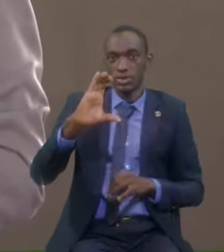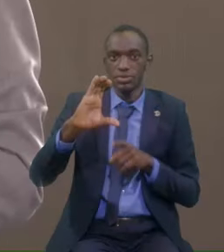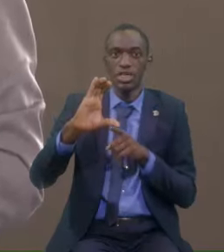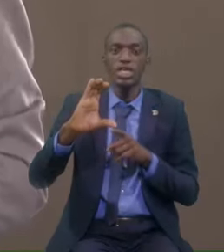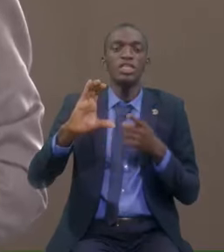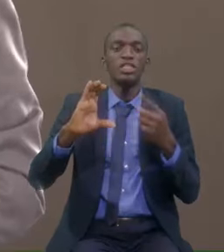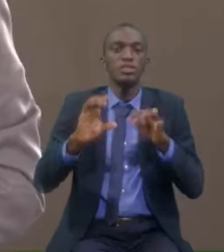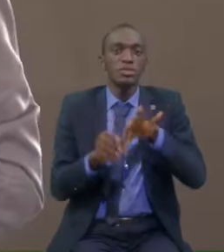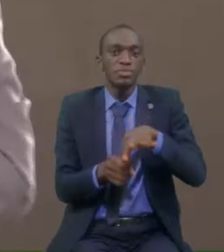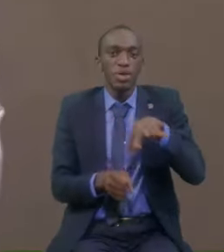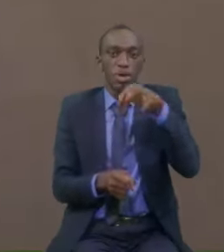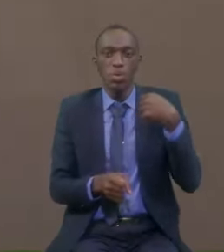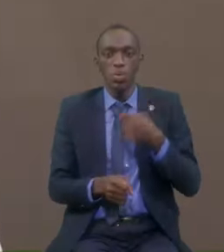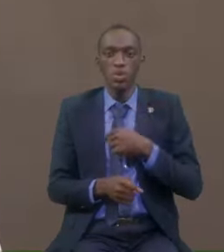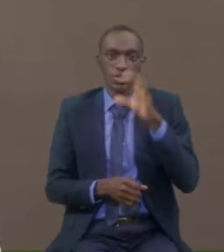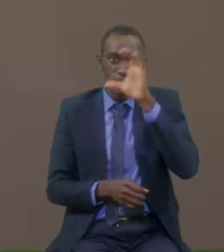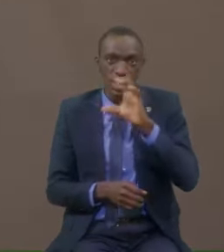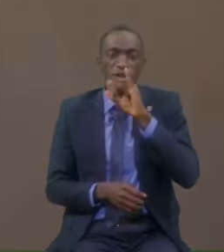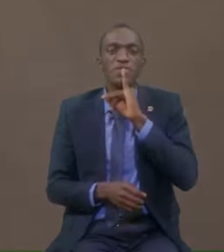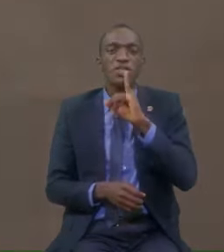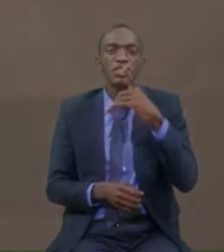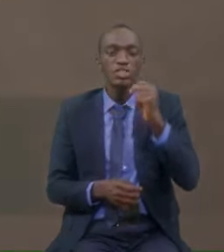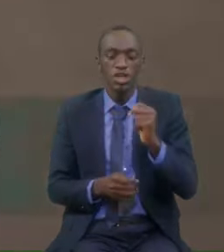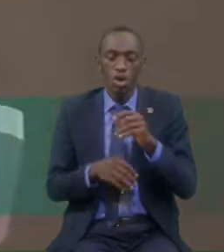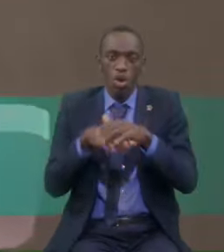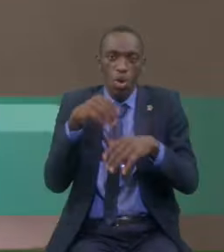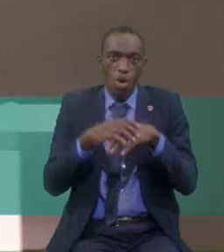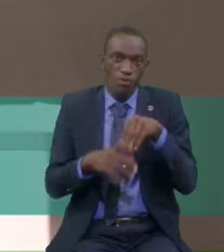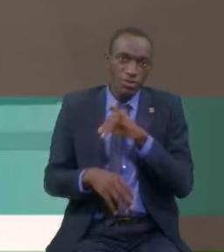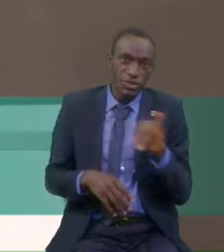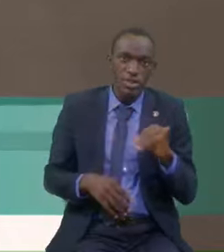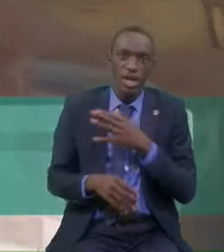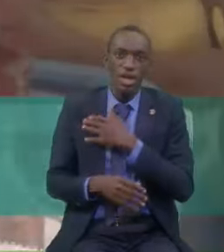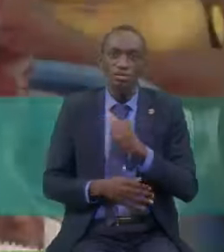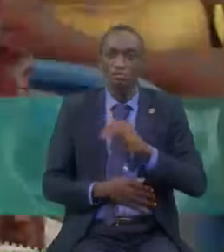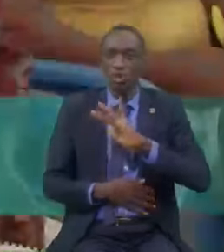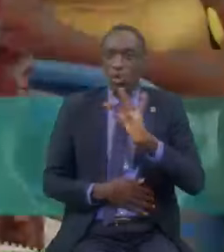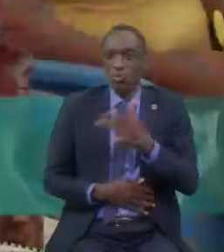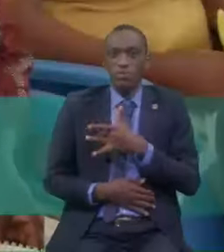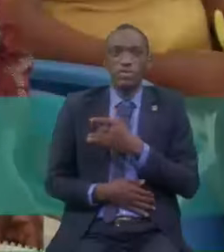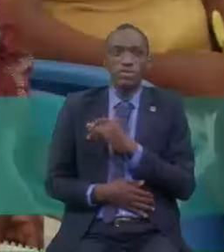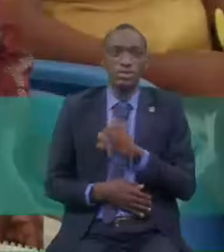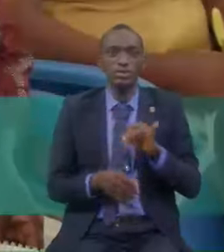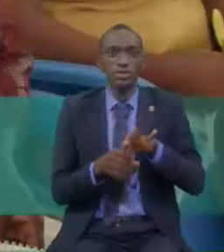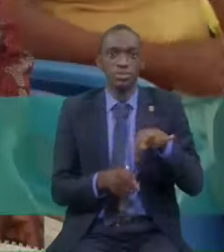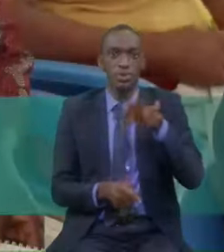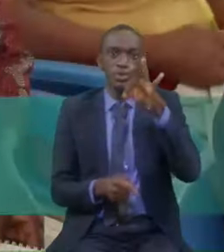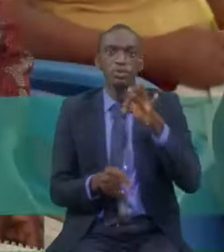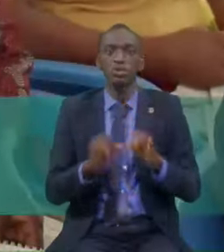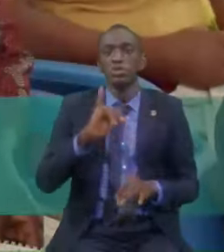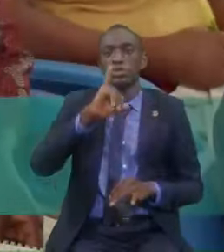convicting Spirit. We look at John chapter 14. John